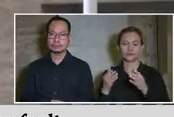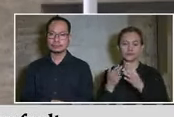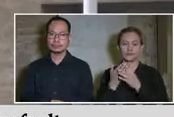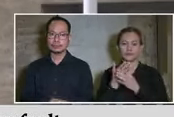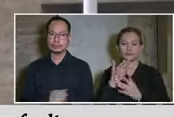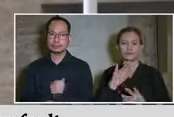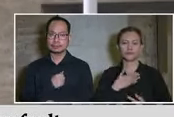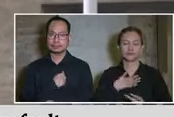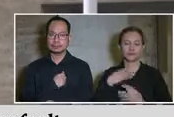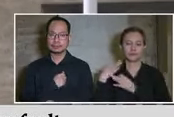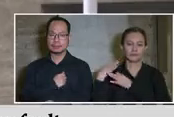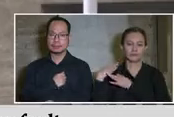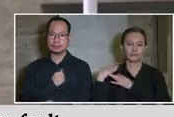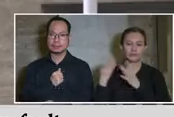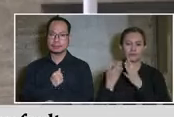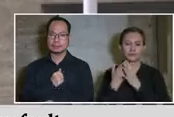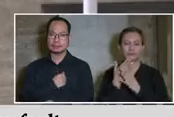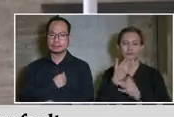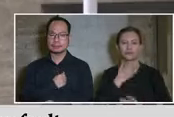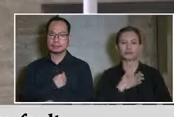do.